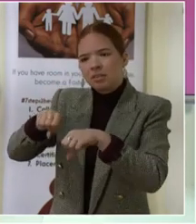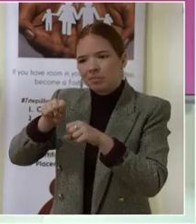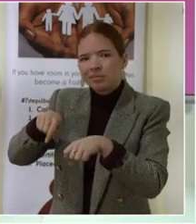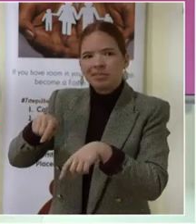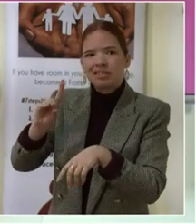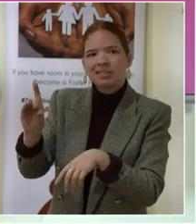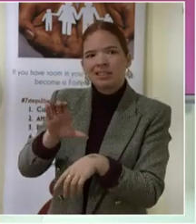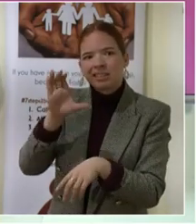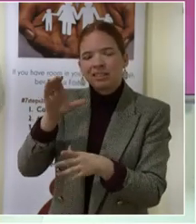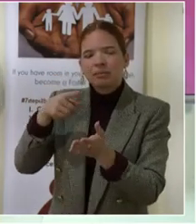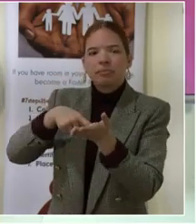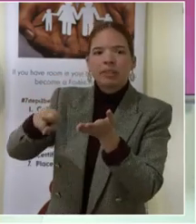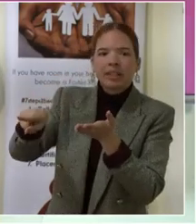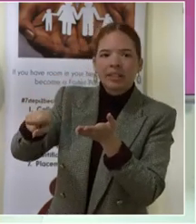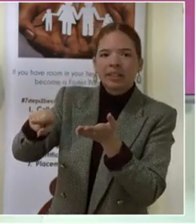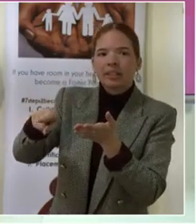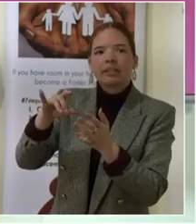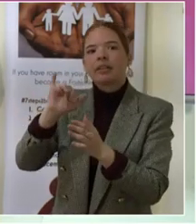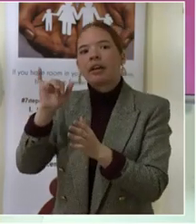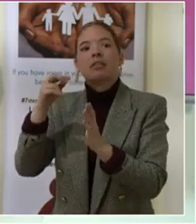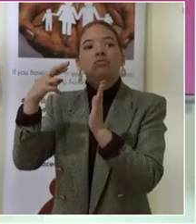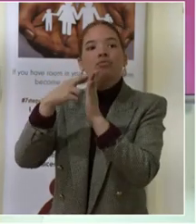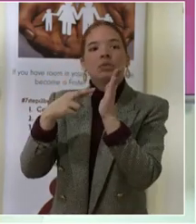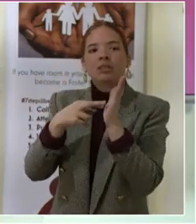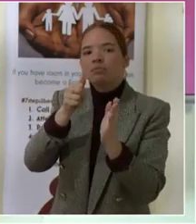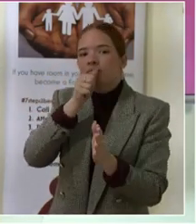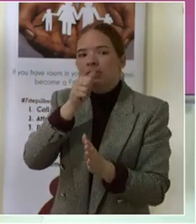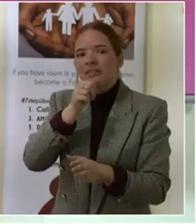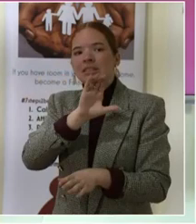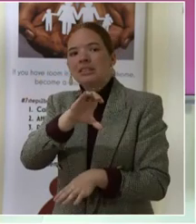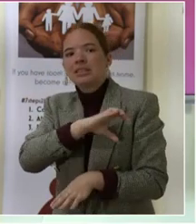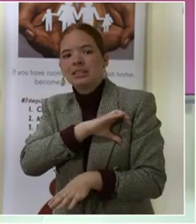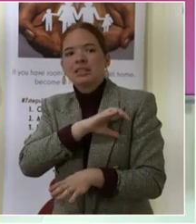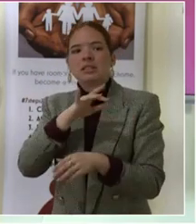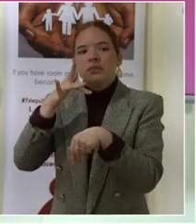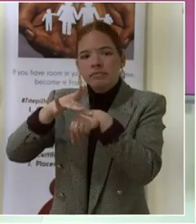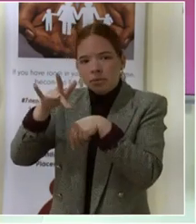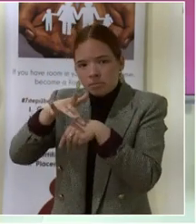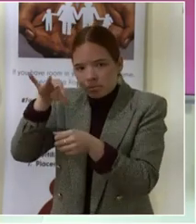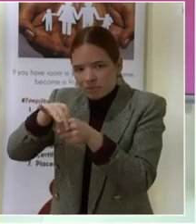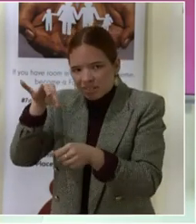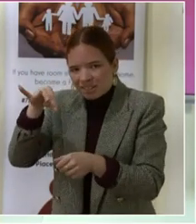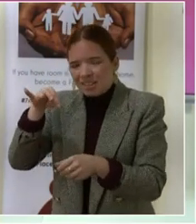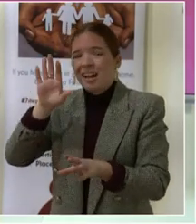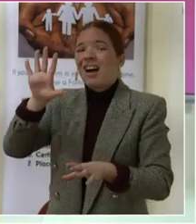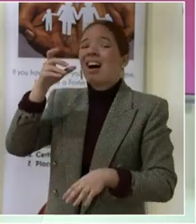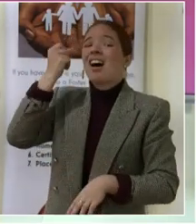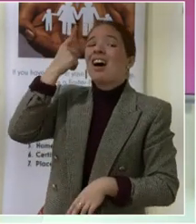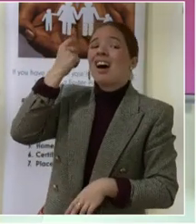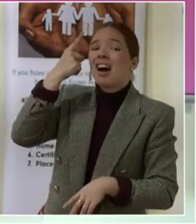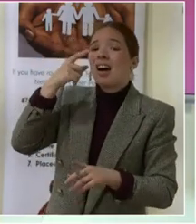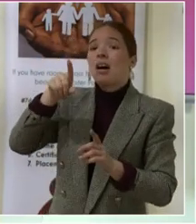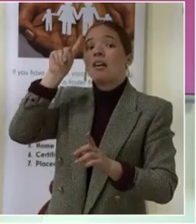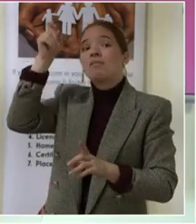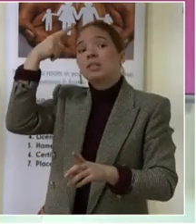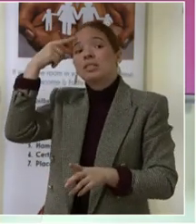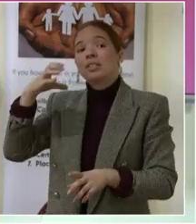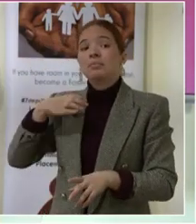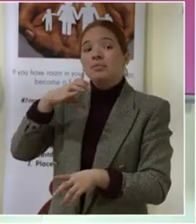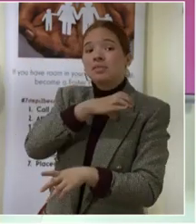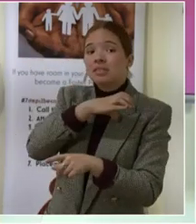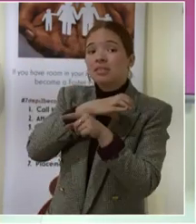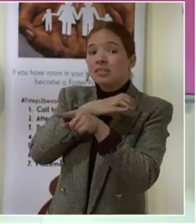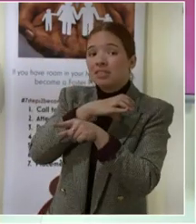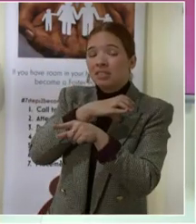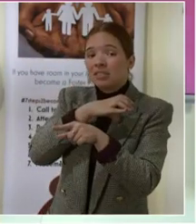to register non-citizens to vote. And members of Congress have been complaining about allowing